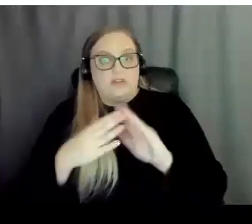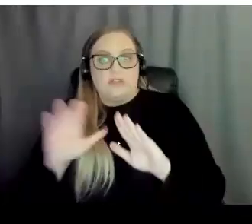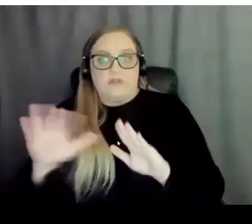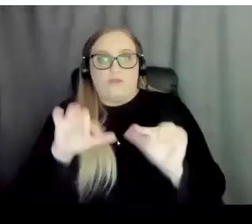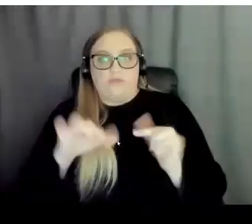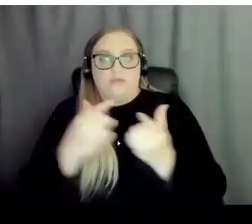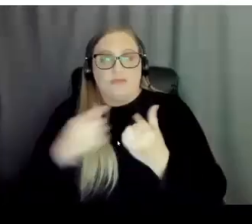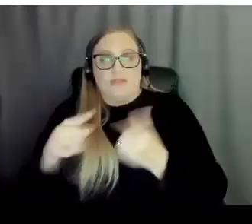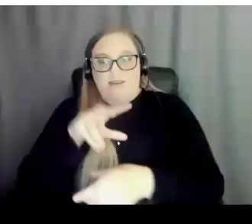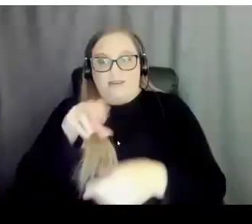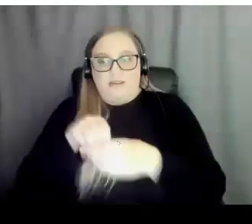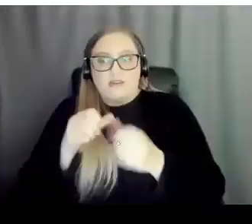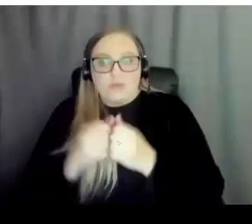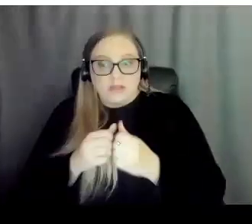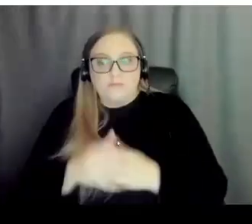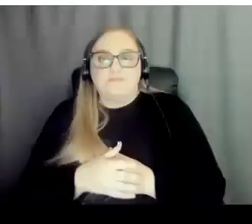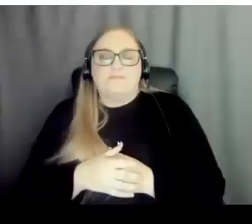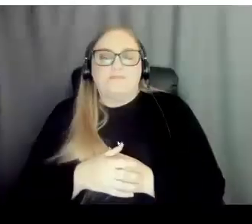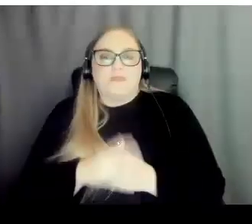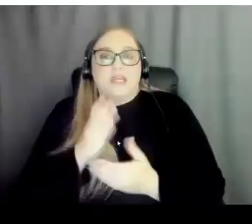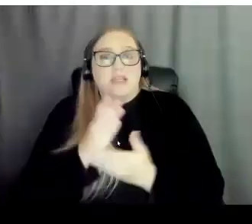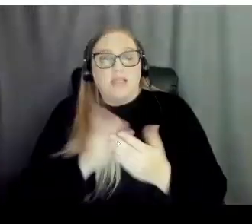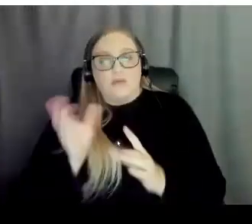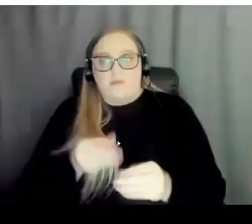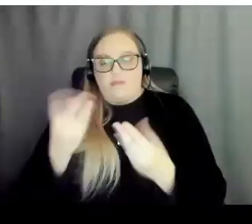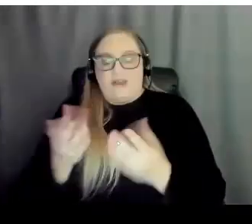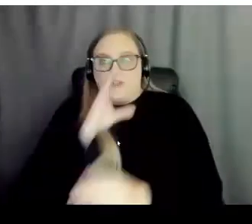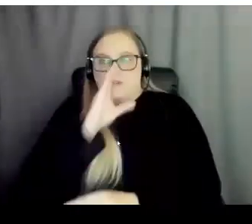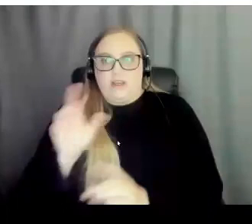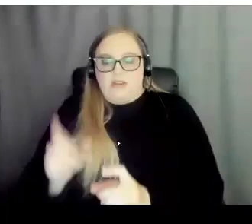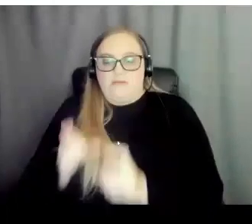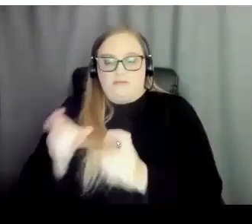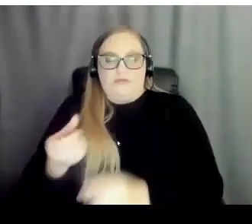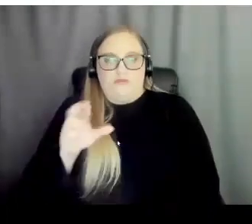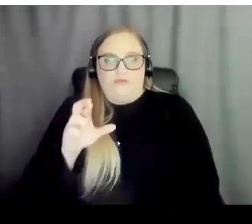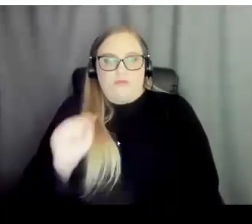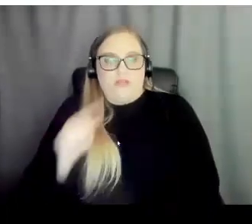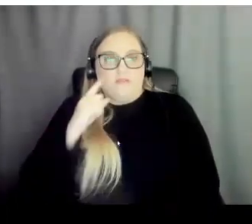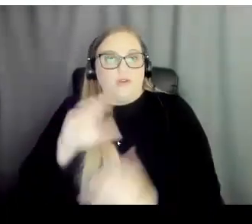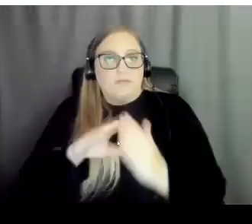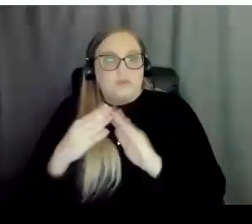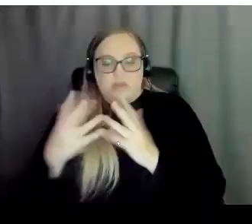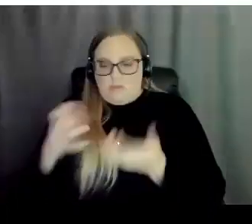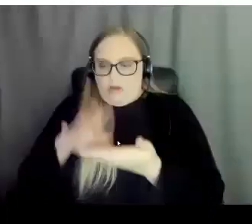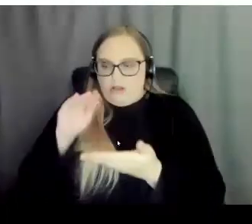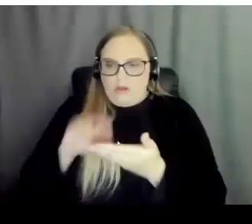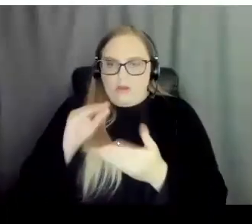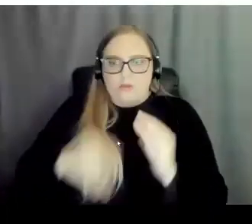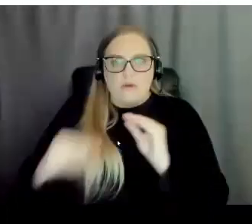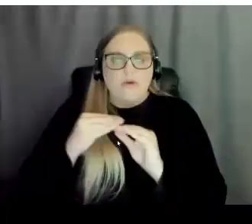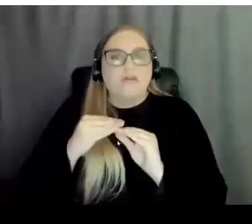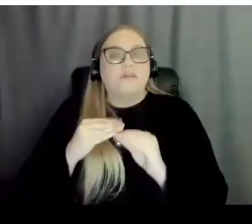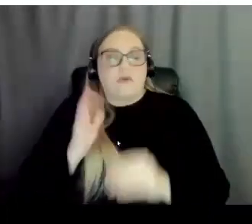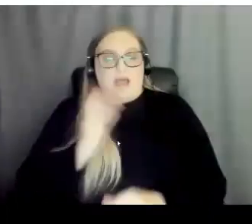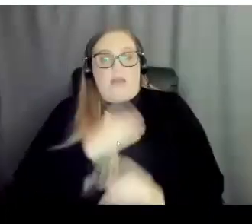They'll provide, some of them will provide direct grants to communities wanting to learn more. And one of our goals as the Department of Energy